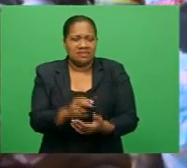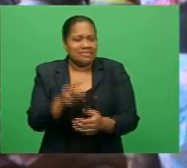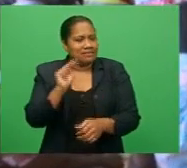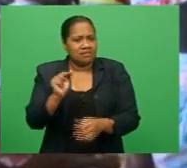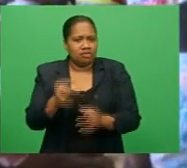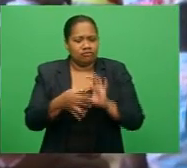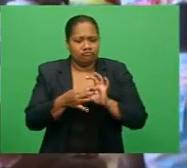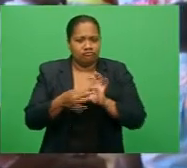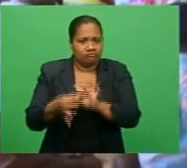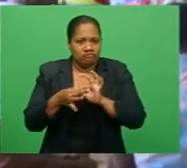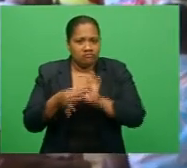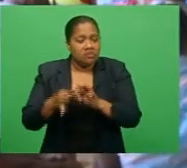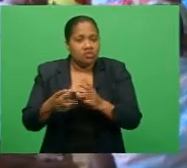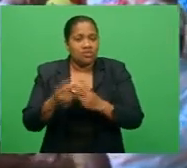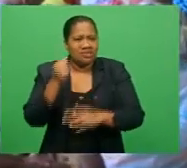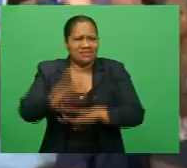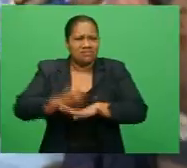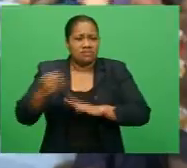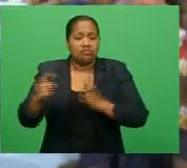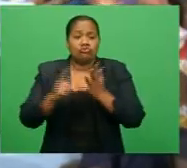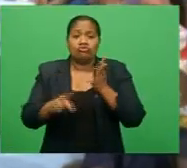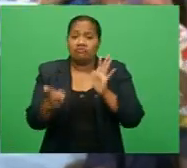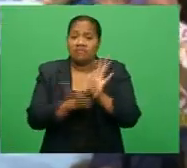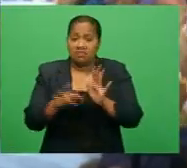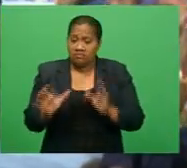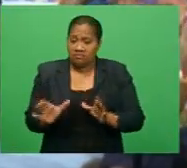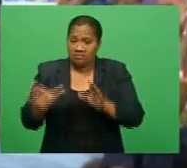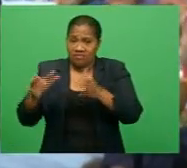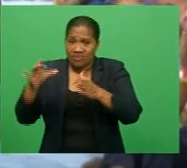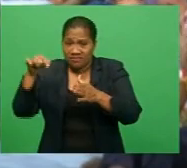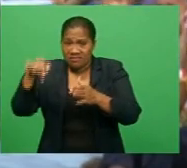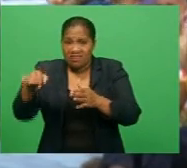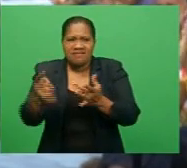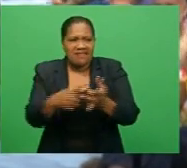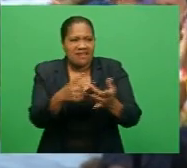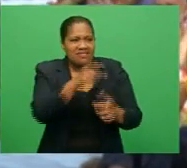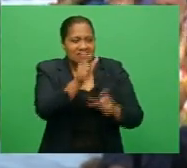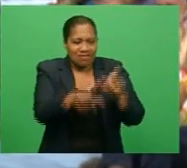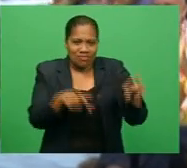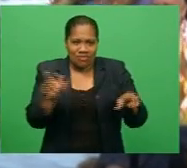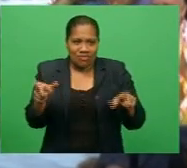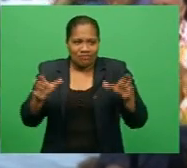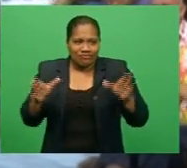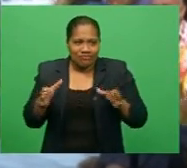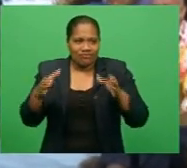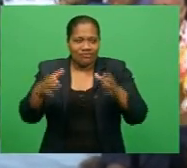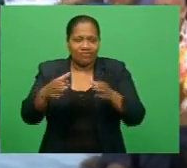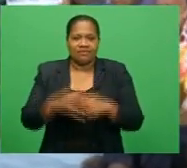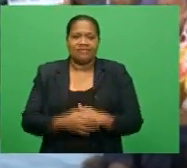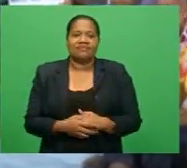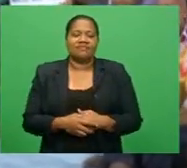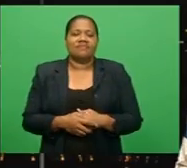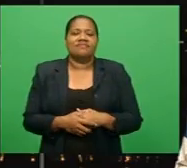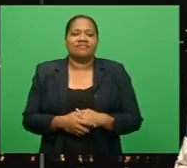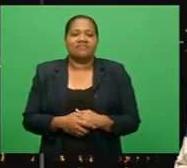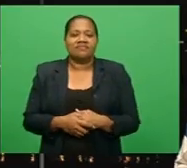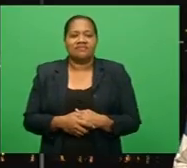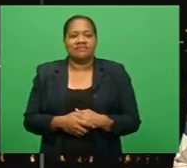the government, UN agencies and relevant stakeholders. Josayena Nunga, FBC